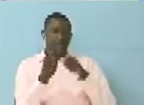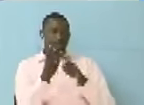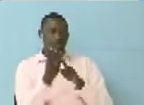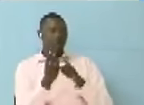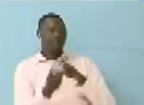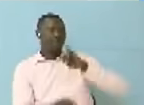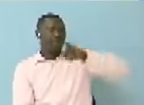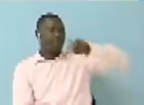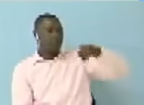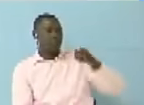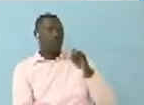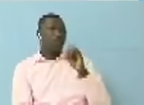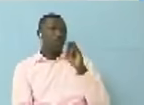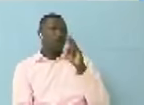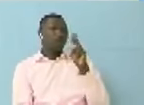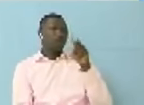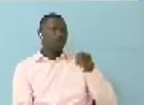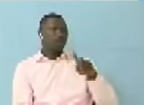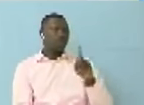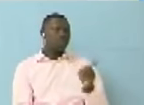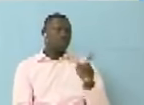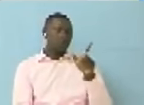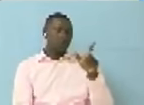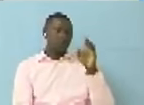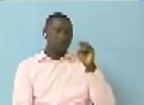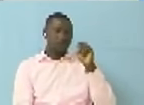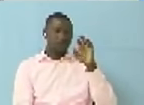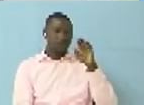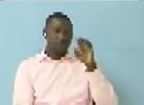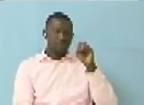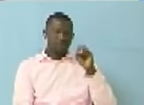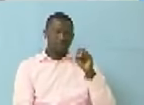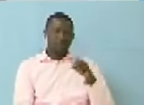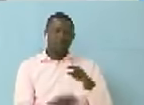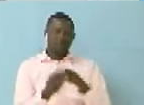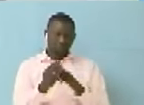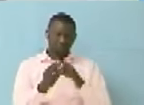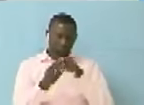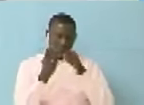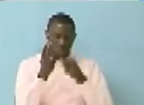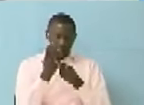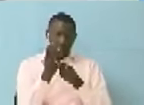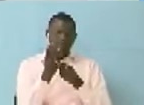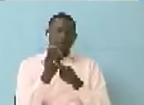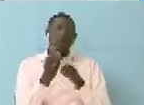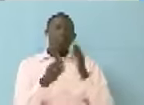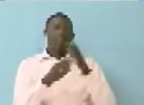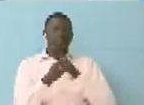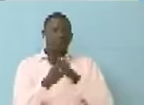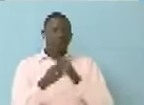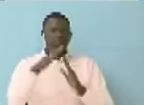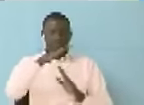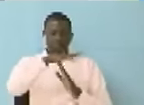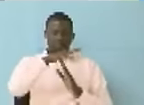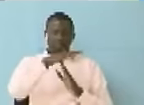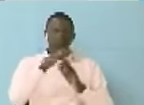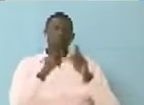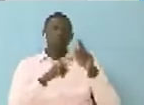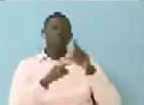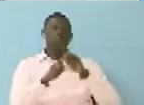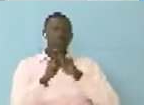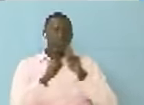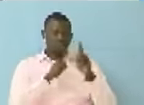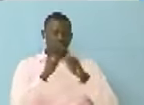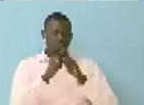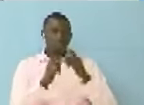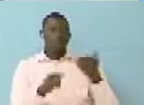fanansoro. Just before the break. Jani mbita fanyo ningola. We were discussing the people from